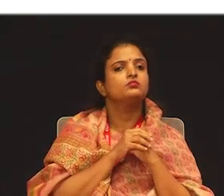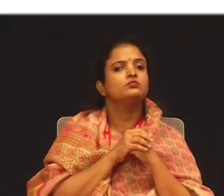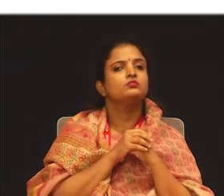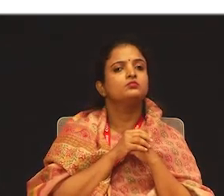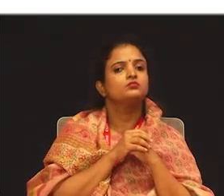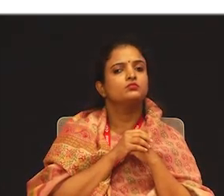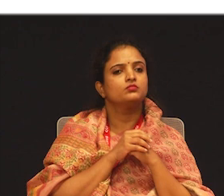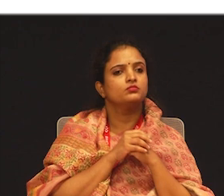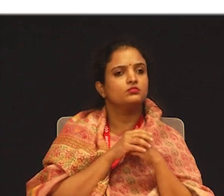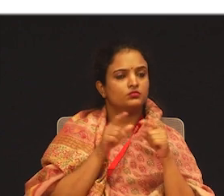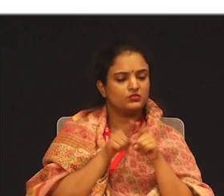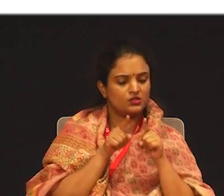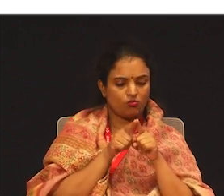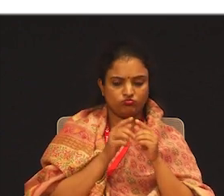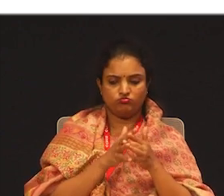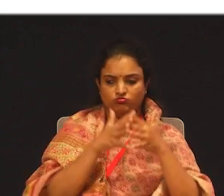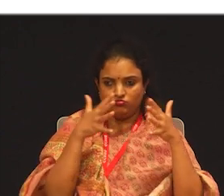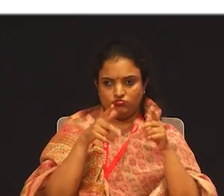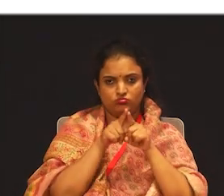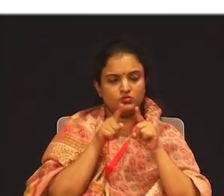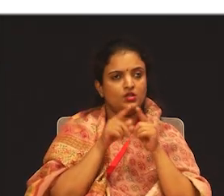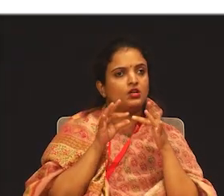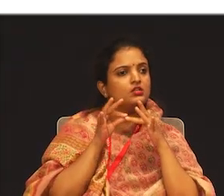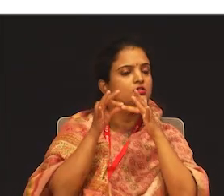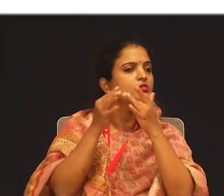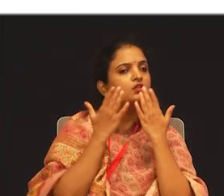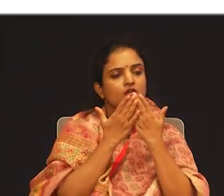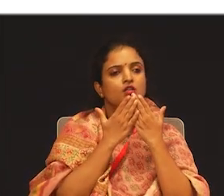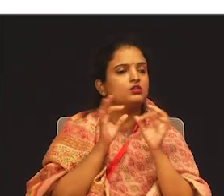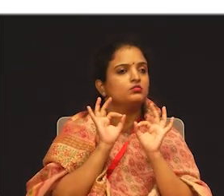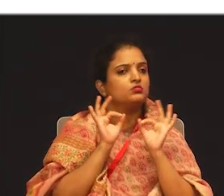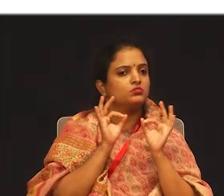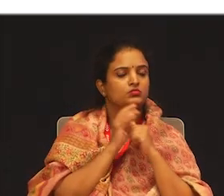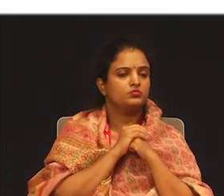the numbers are huge, so we do not have one special educator per school.